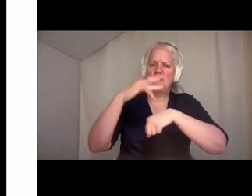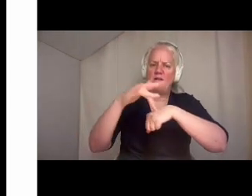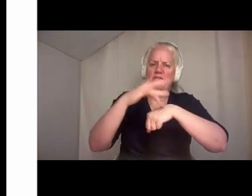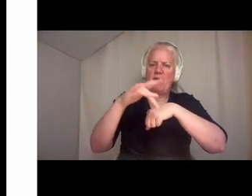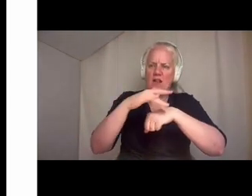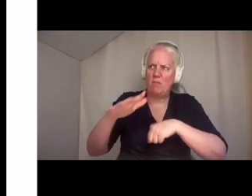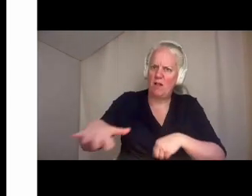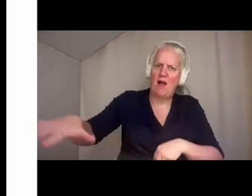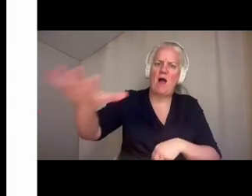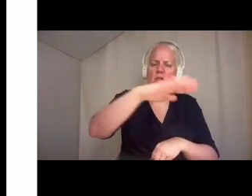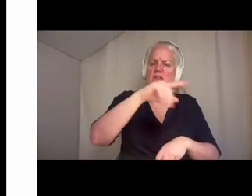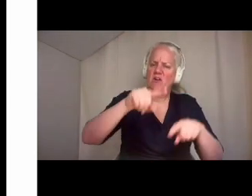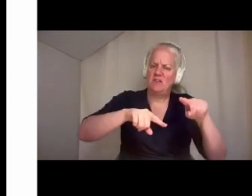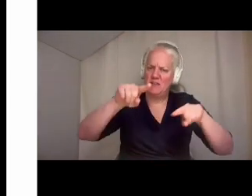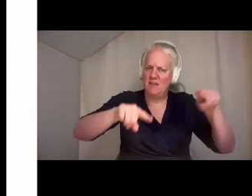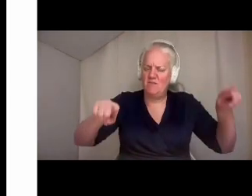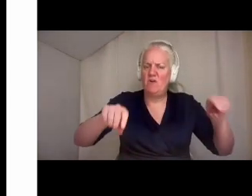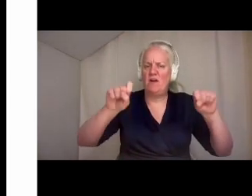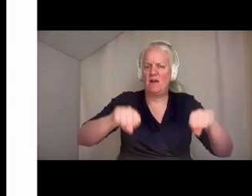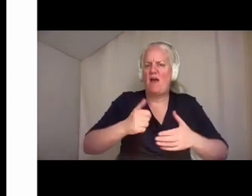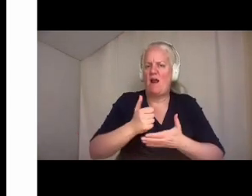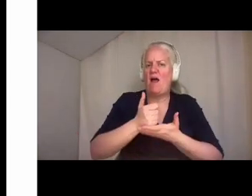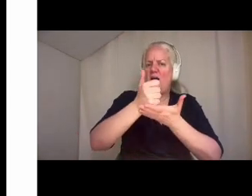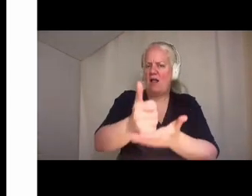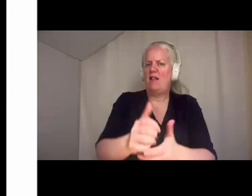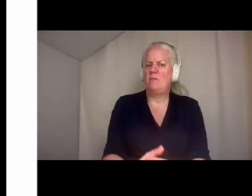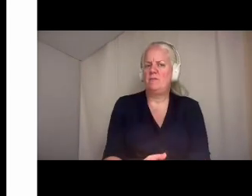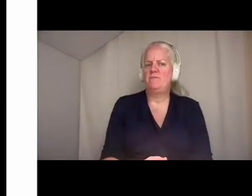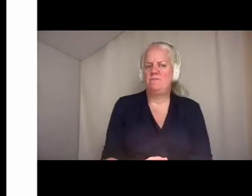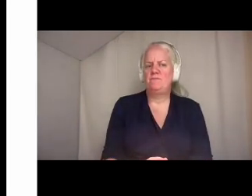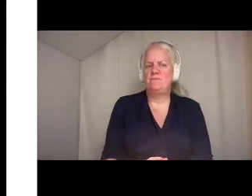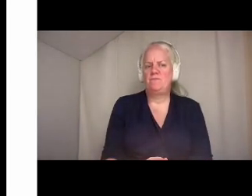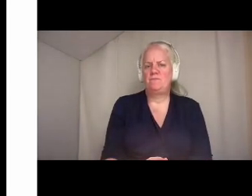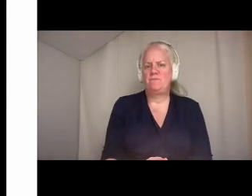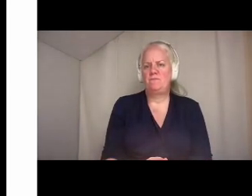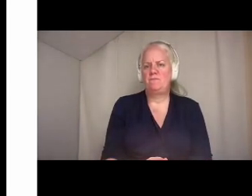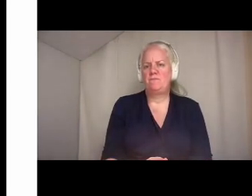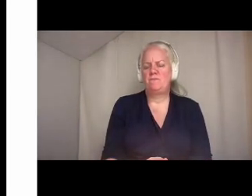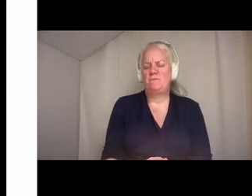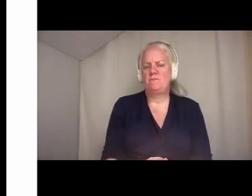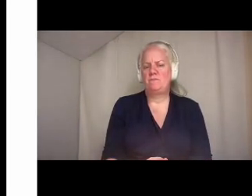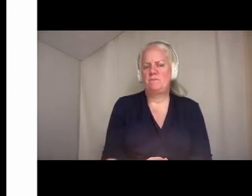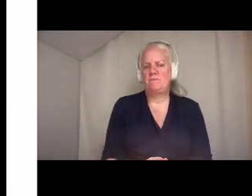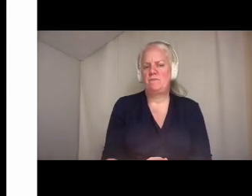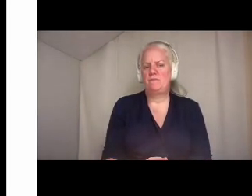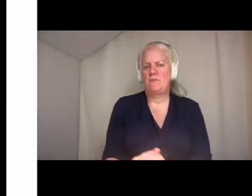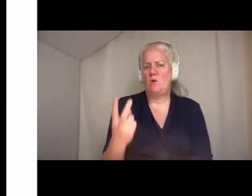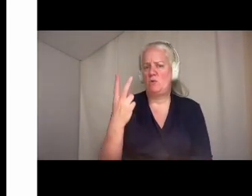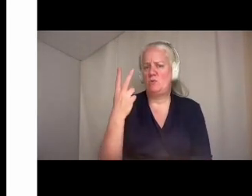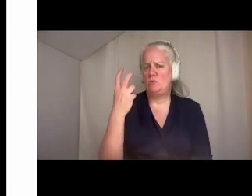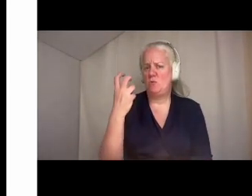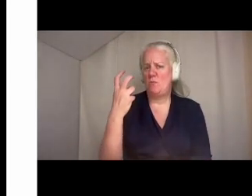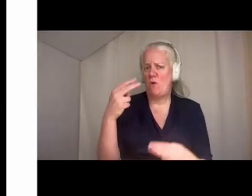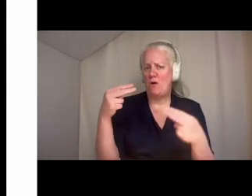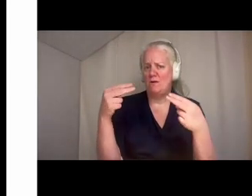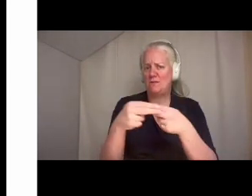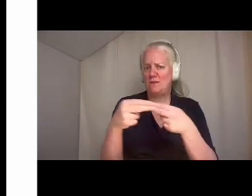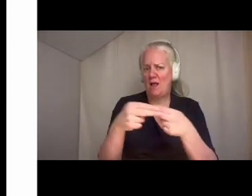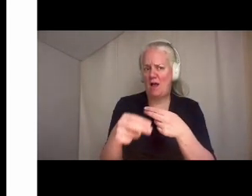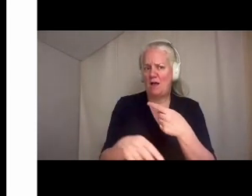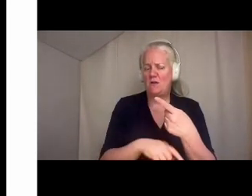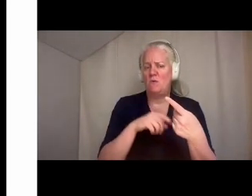to help you. A couple more slides. One is covering tips